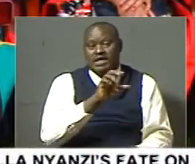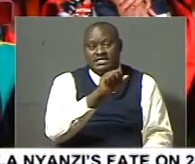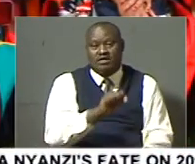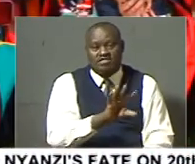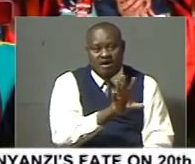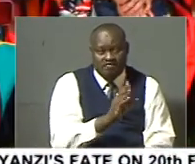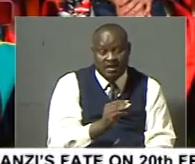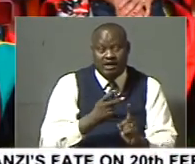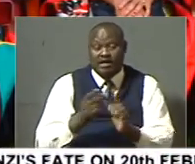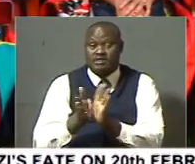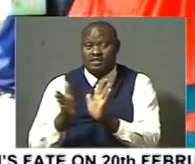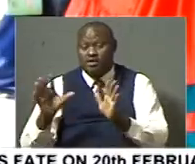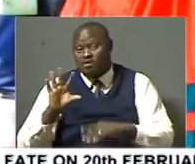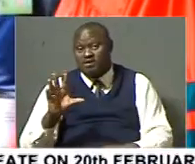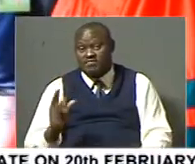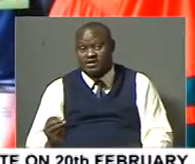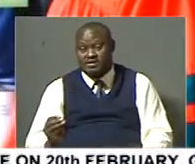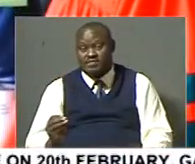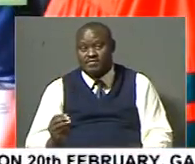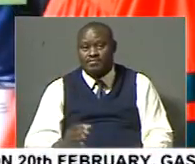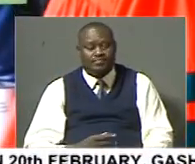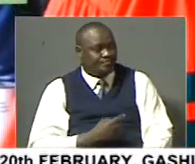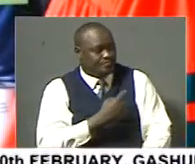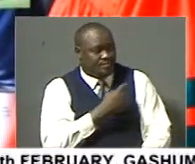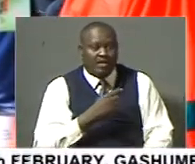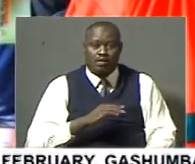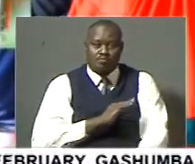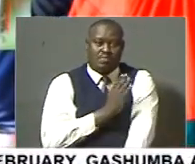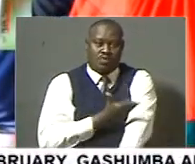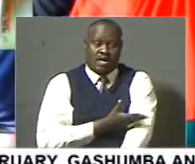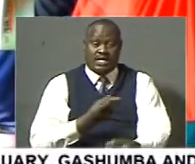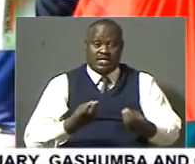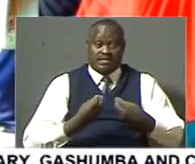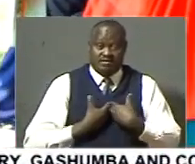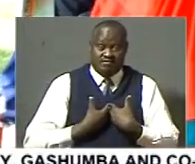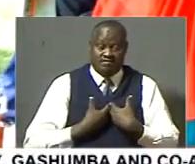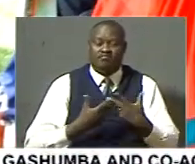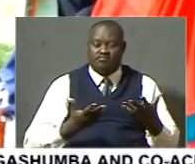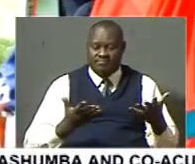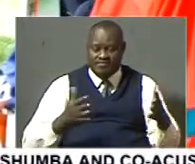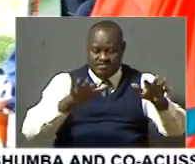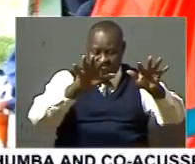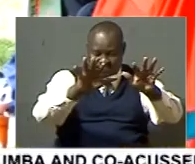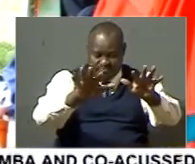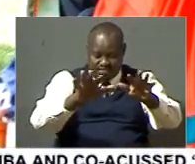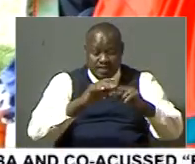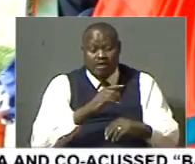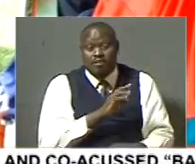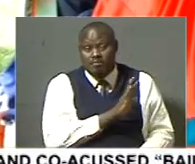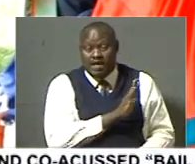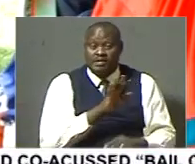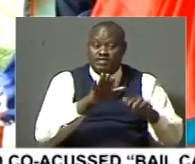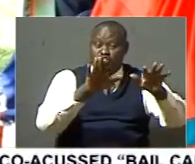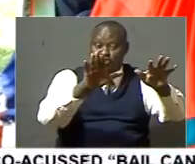and Africa as a whole. The authority entrusted to me. During the graduation ceremony, the Chancellor